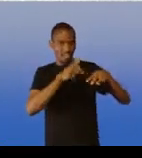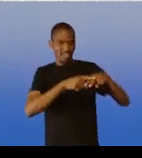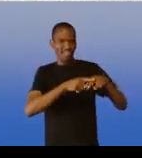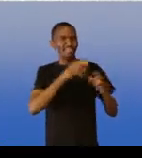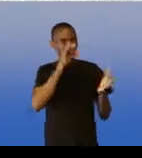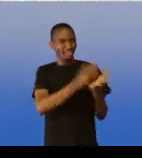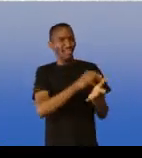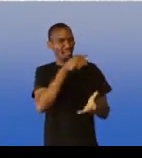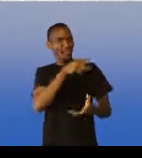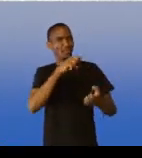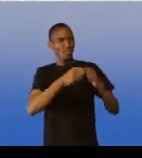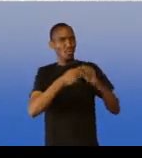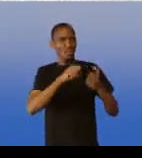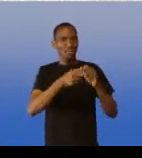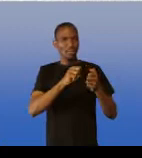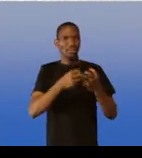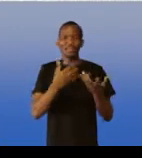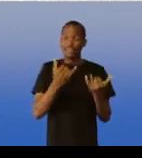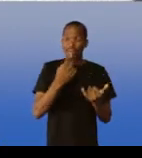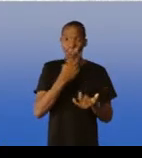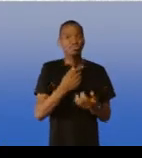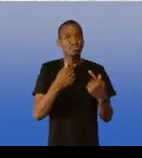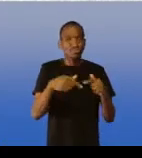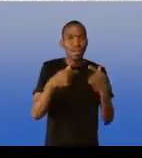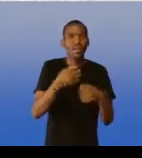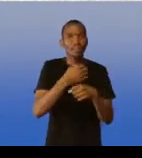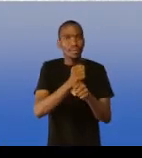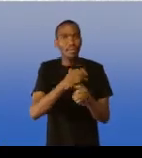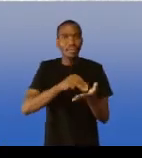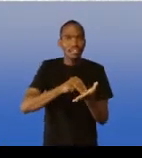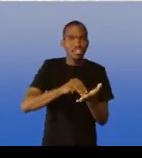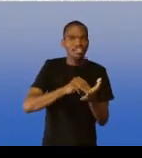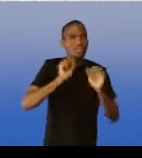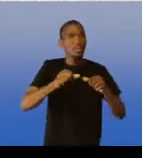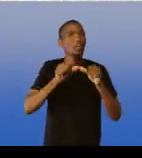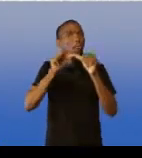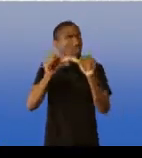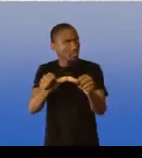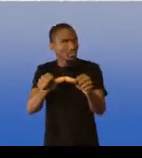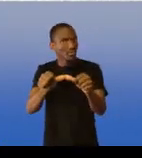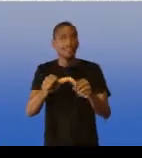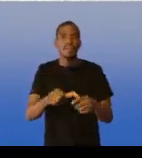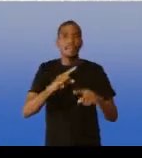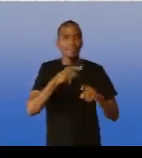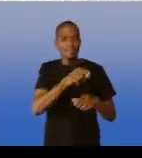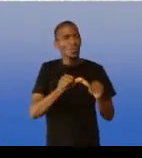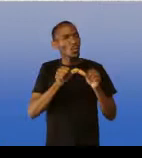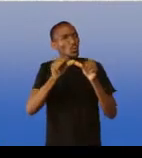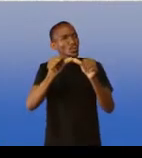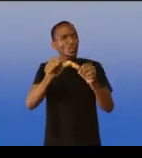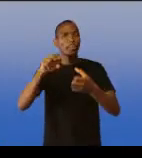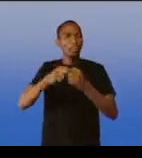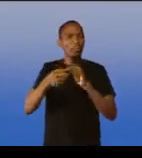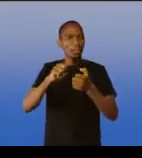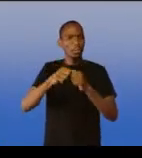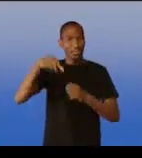That's an issue that we've addressed. We now have medication. We can move on. It's still a very serious issue in this